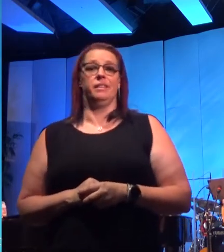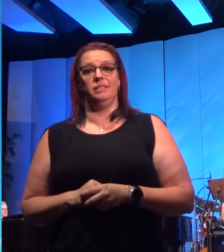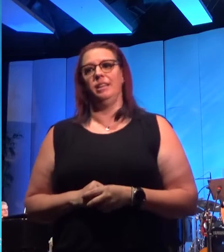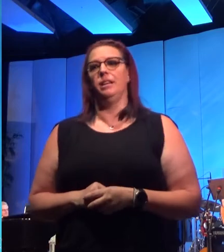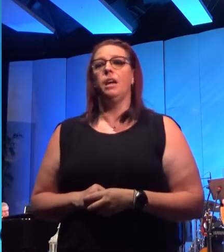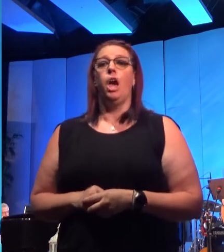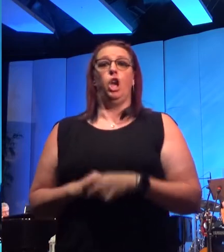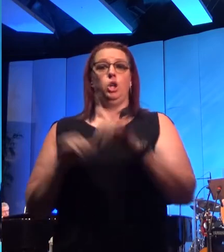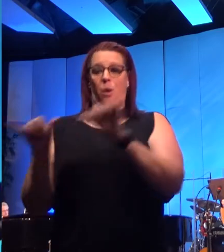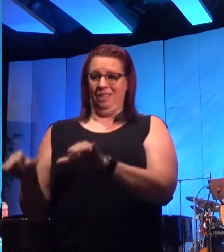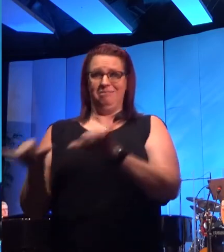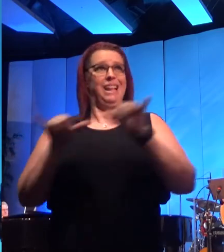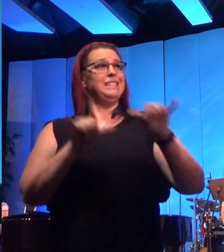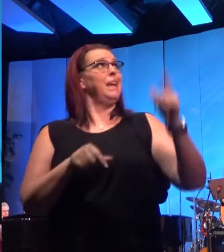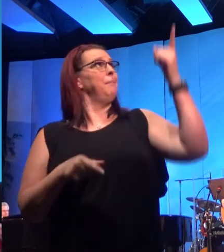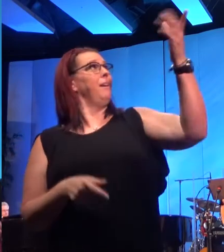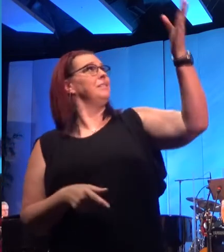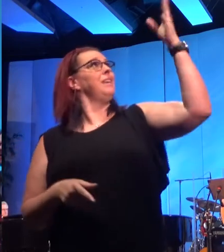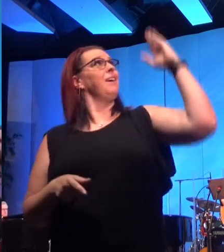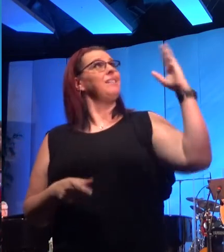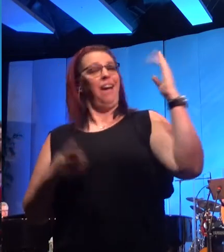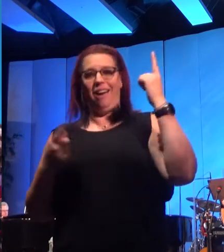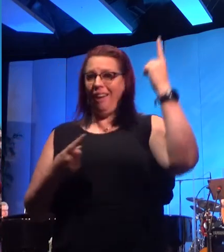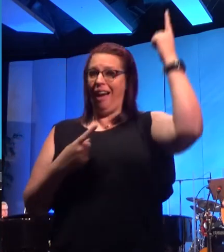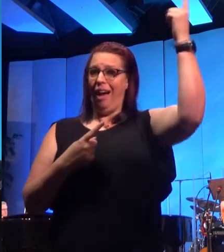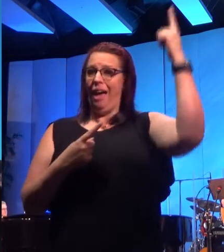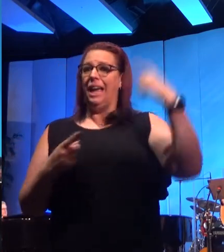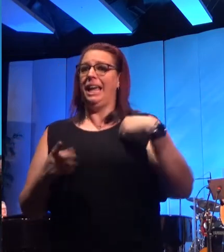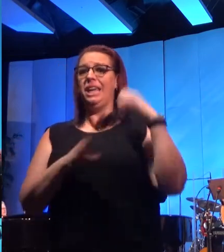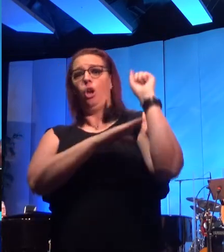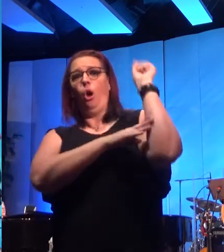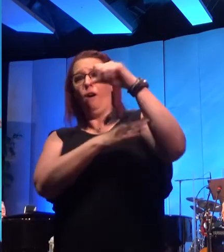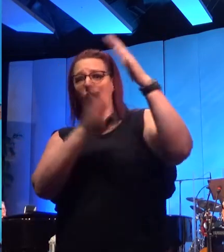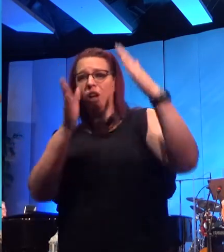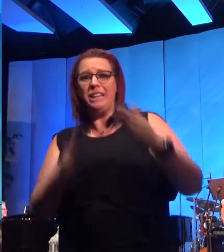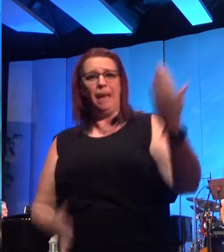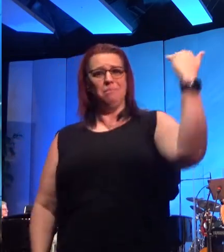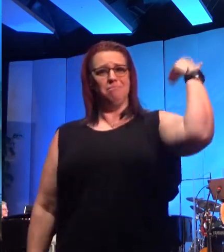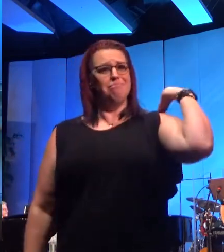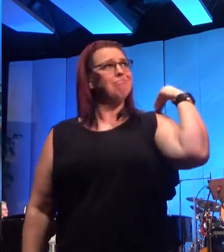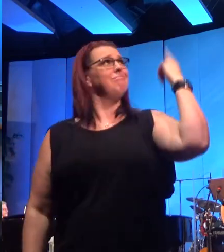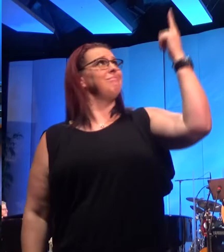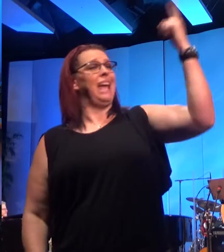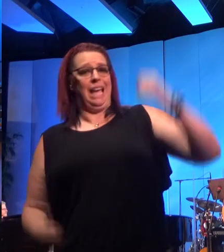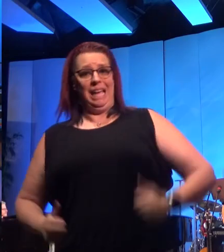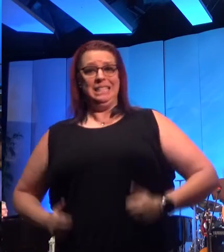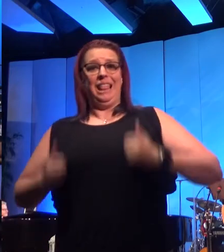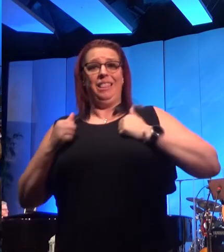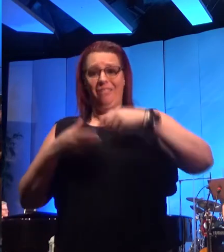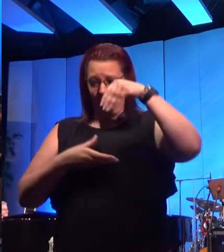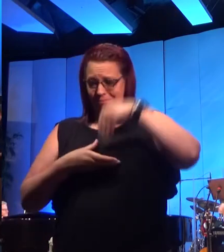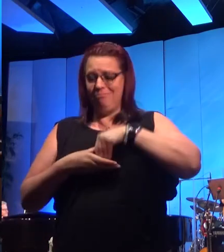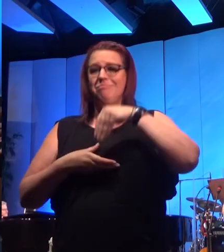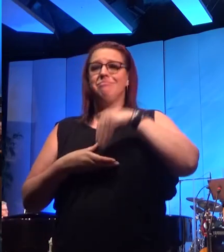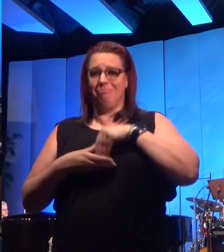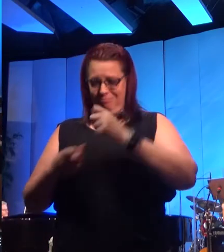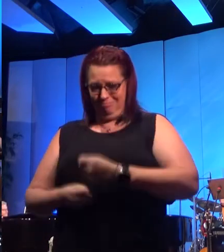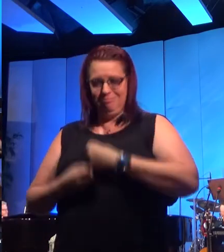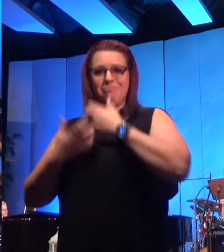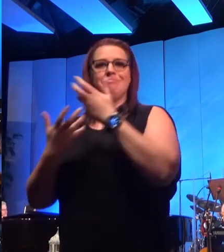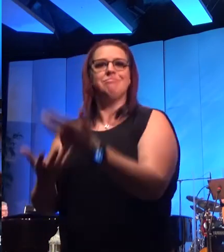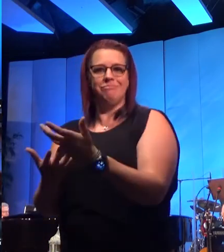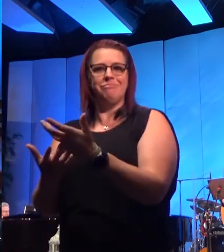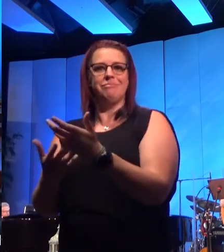The same one that prayed, I am the one who overcame now. He's living inside of you.